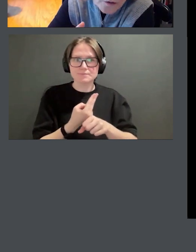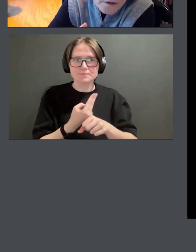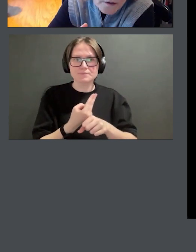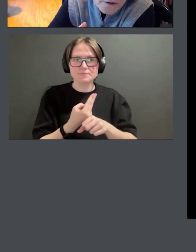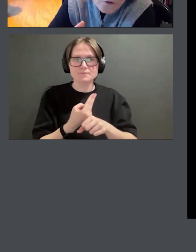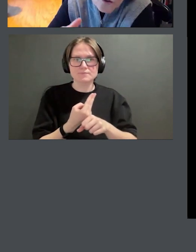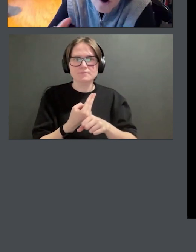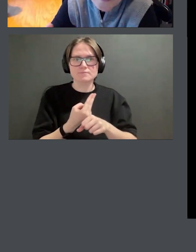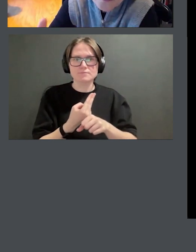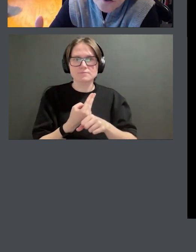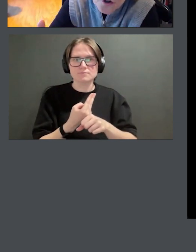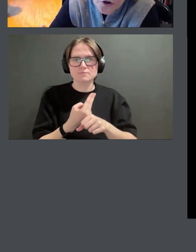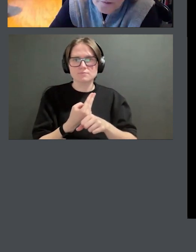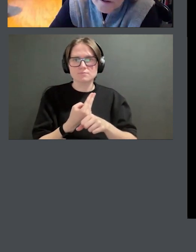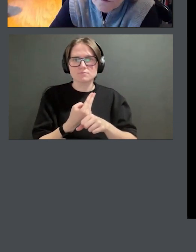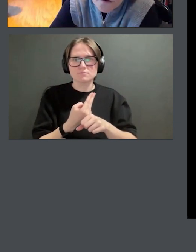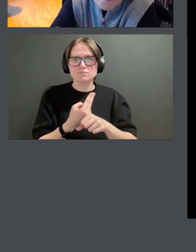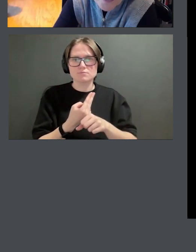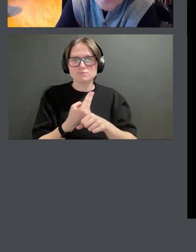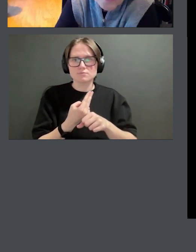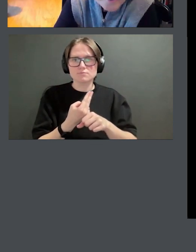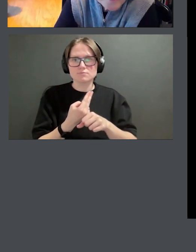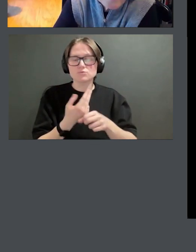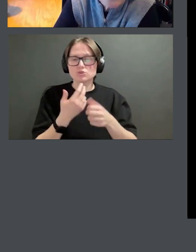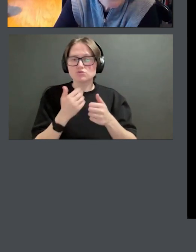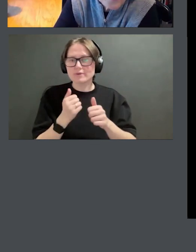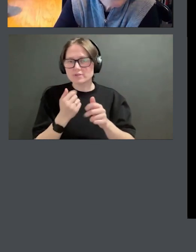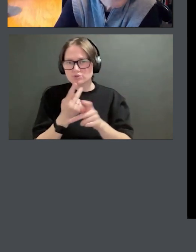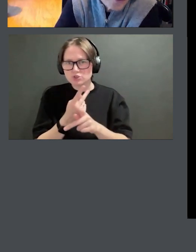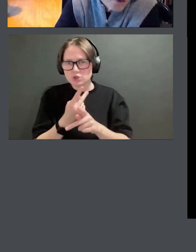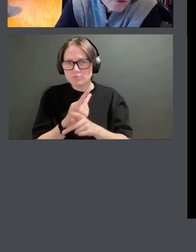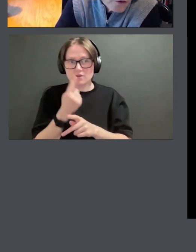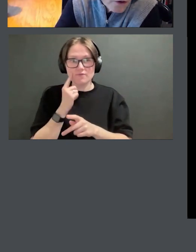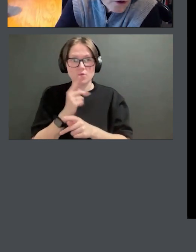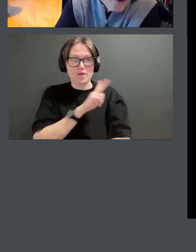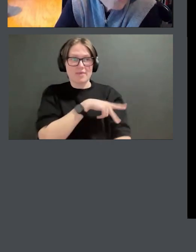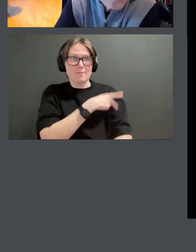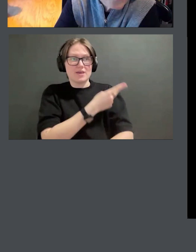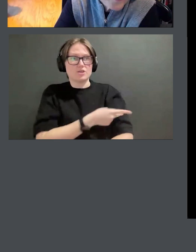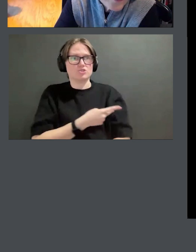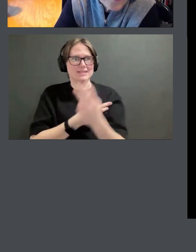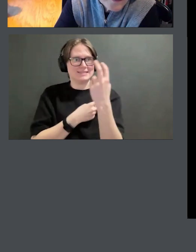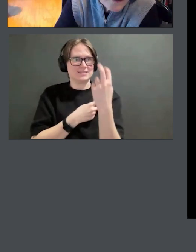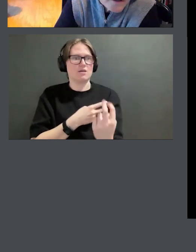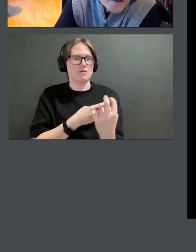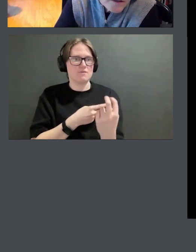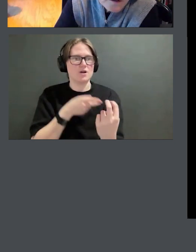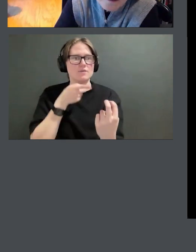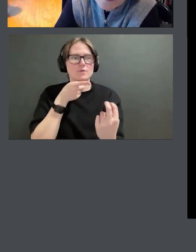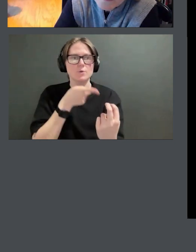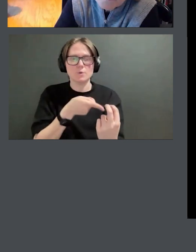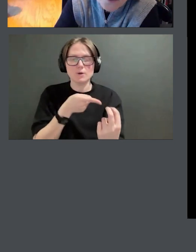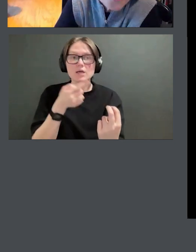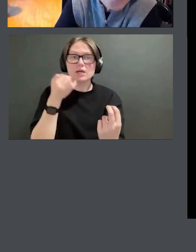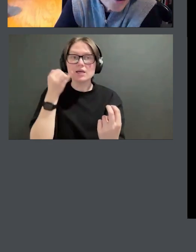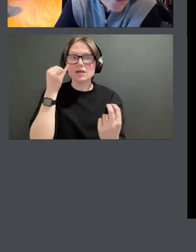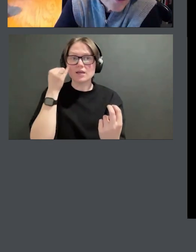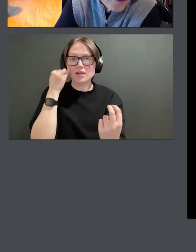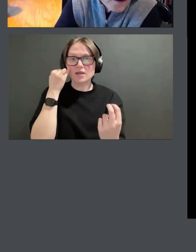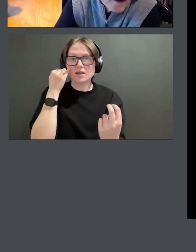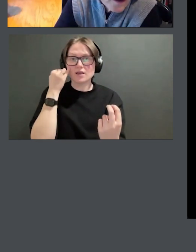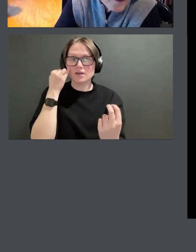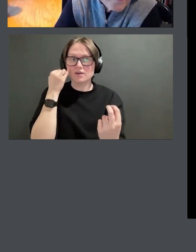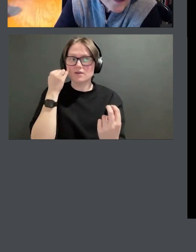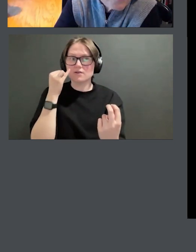to try to determine for the patient sitting in front of you whether there is